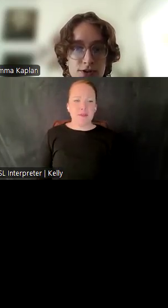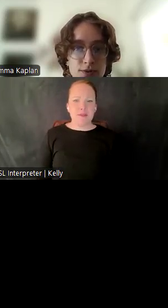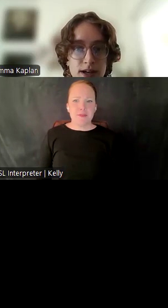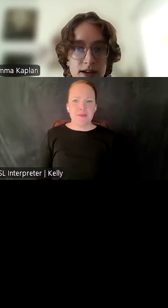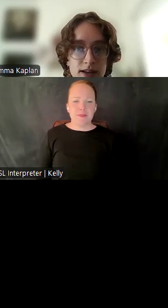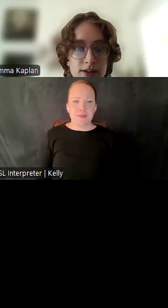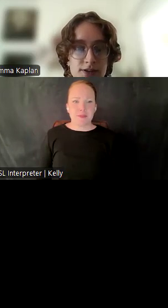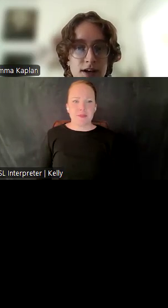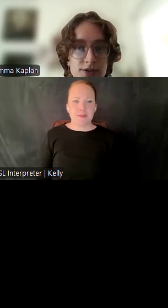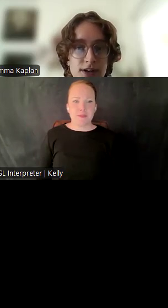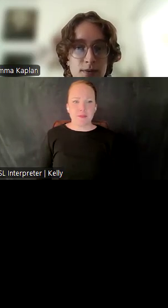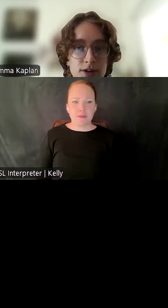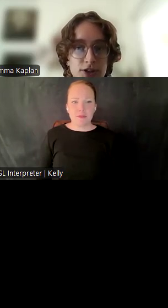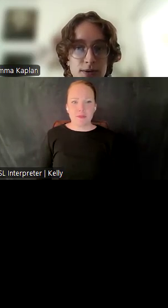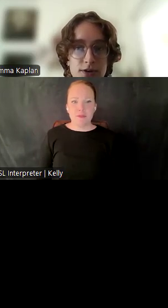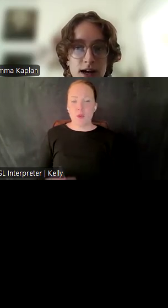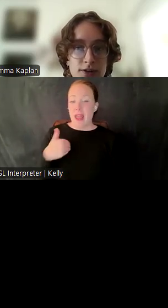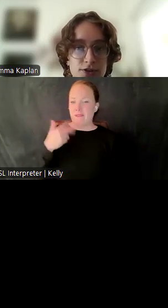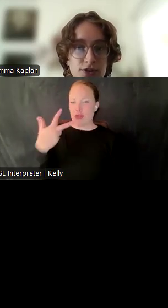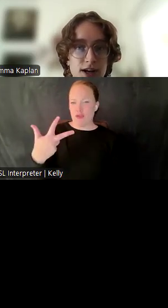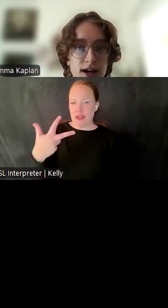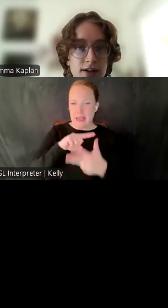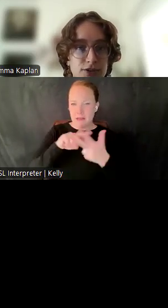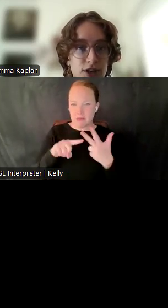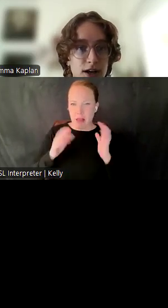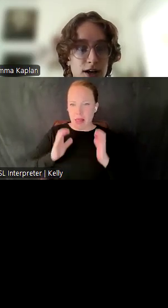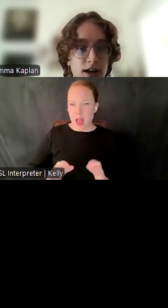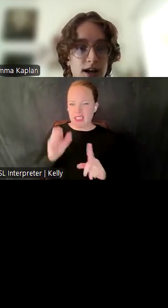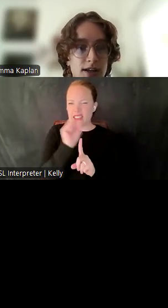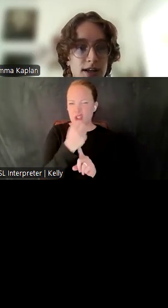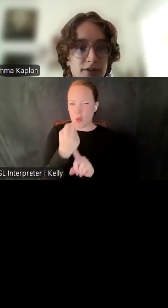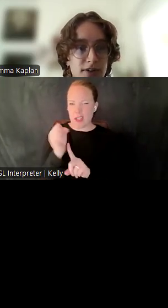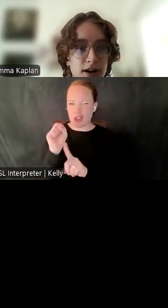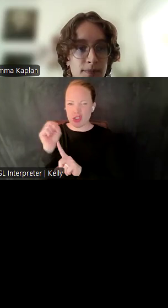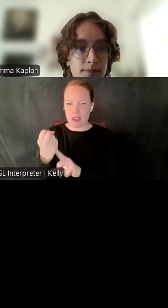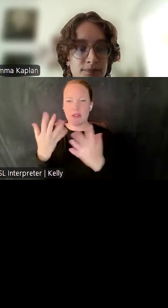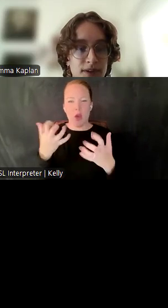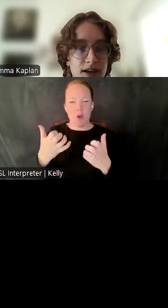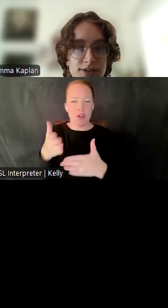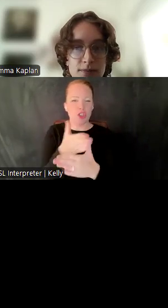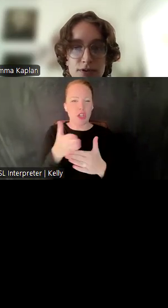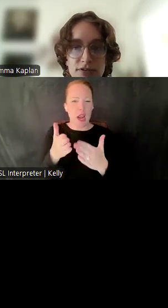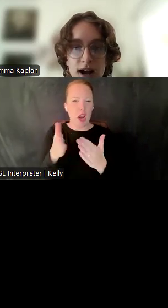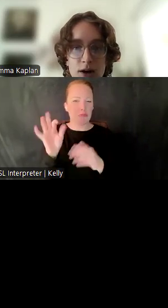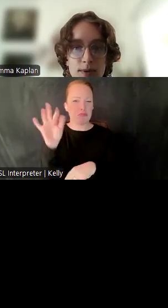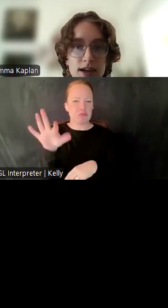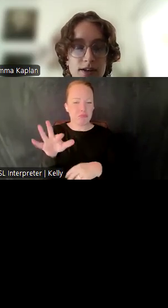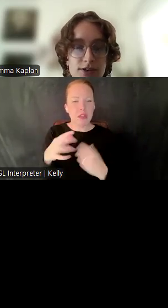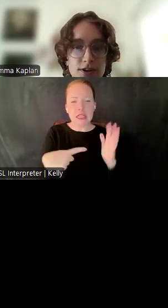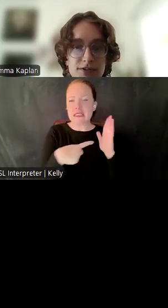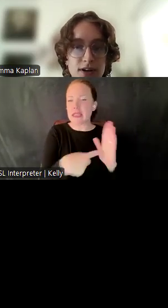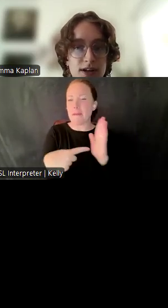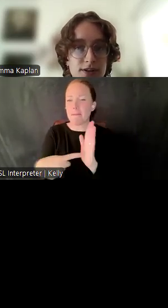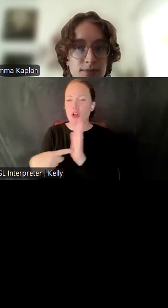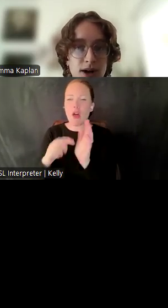So there's 3 client scenarios that I want to share with you guys just to kind of share and give an example for how we